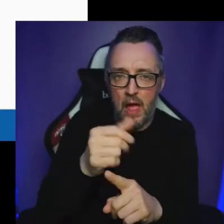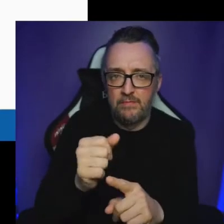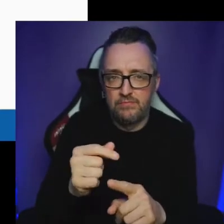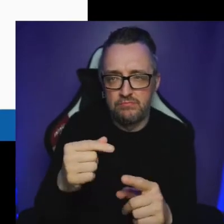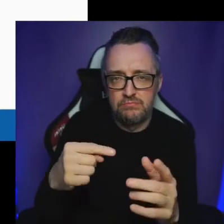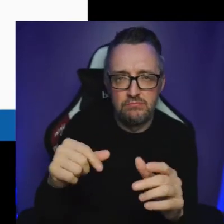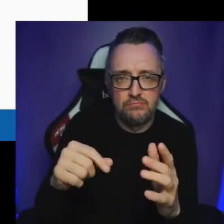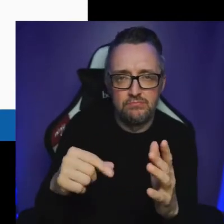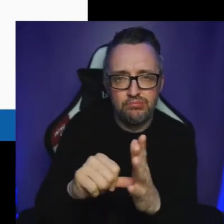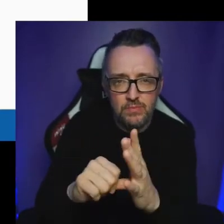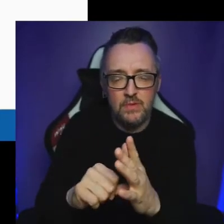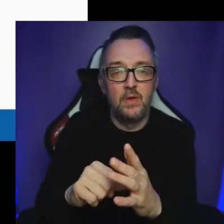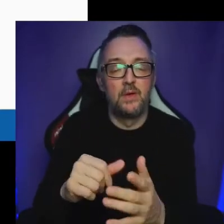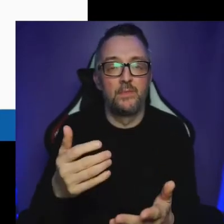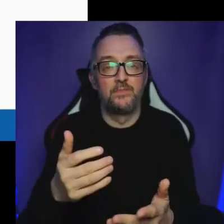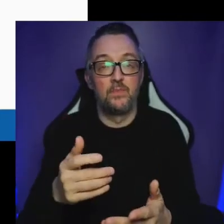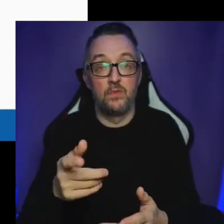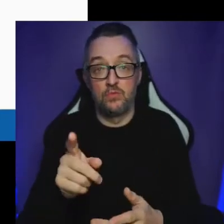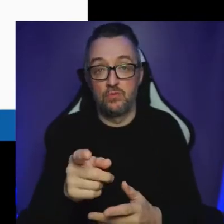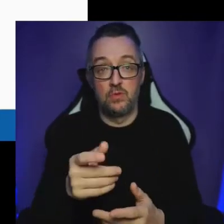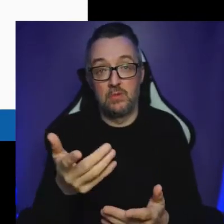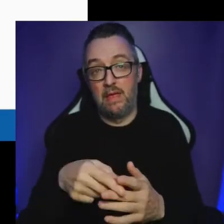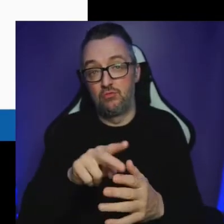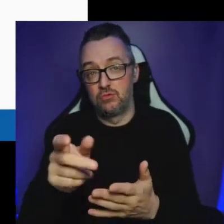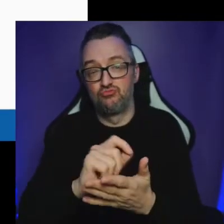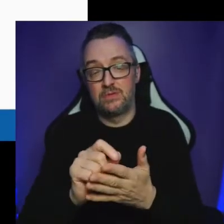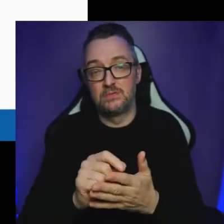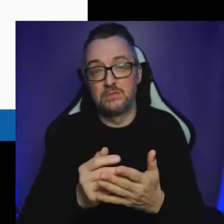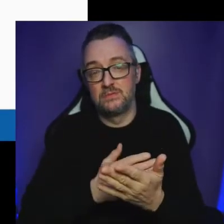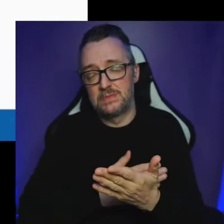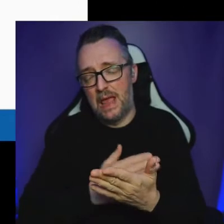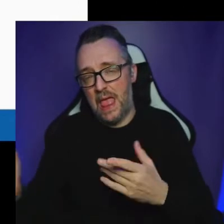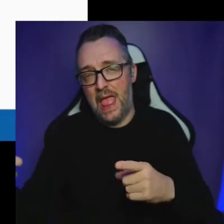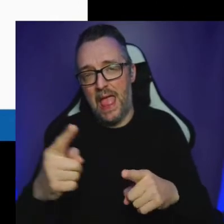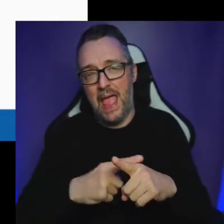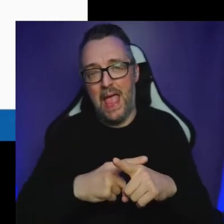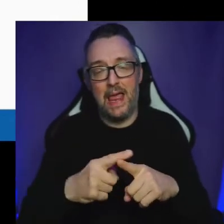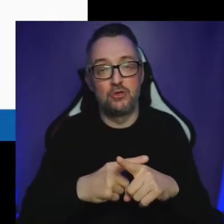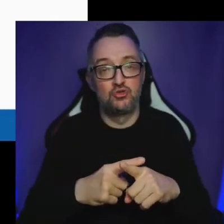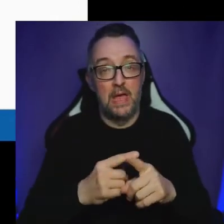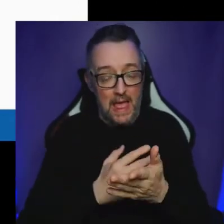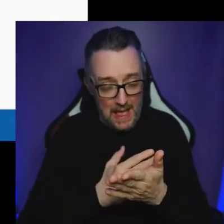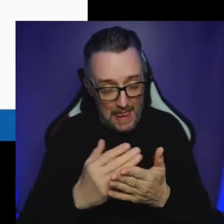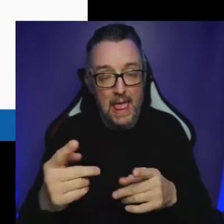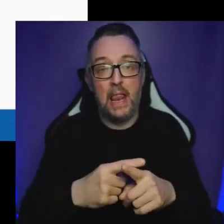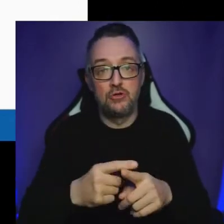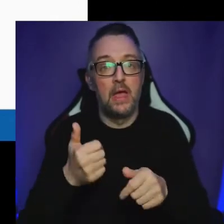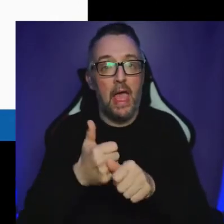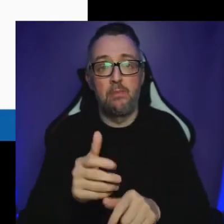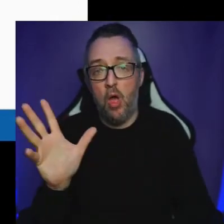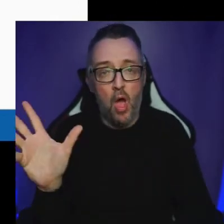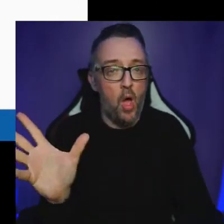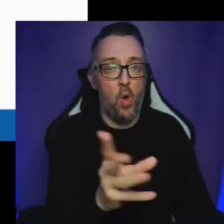Writing in straightforward, clear English is something that really helps everybody. It